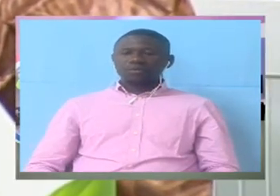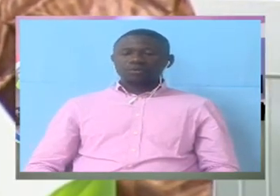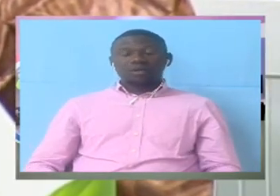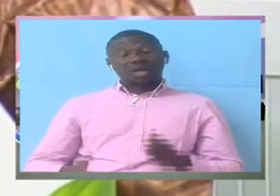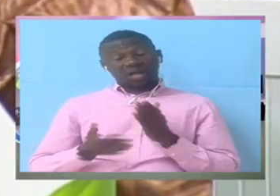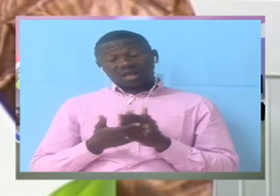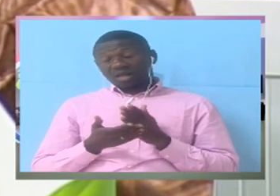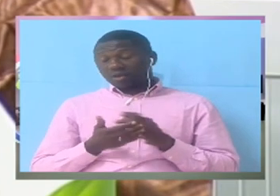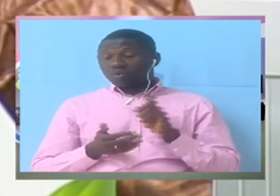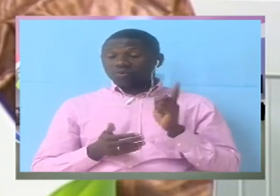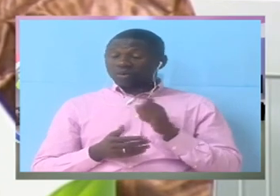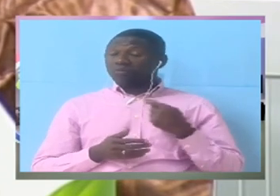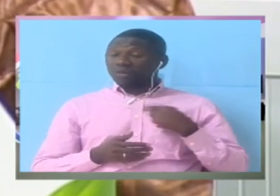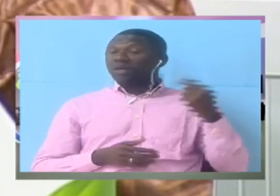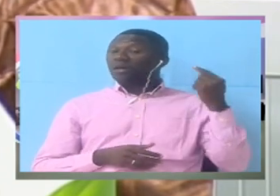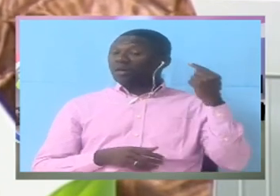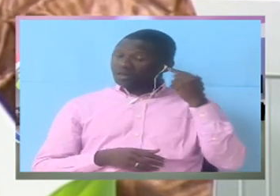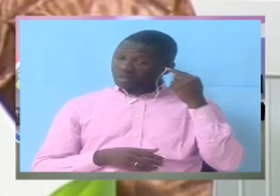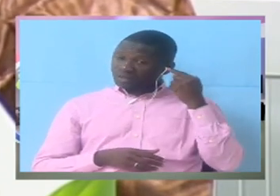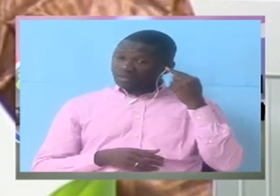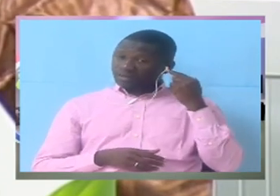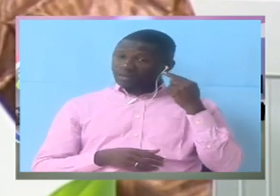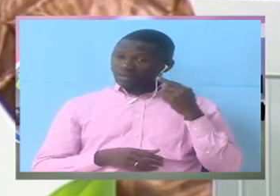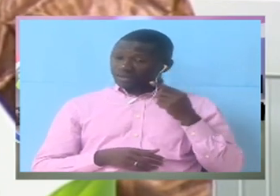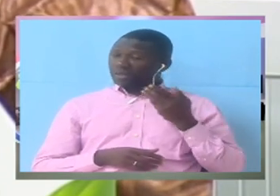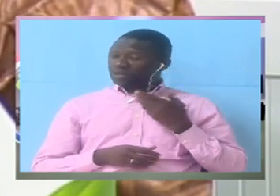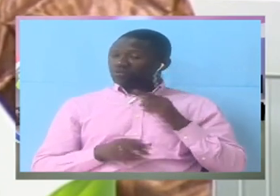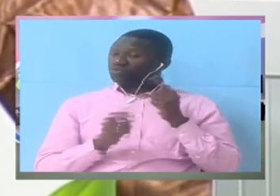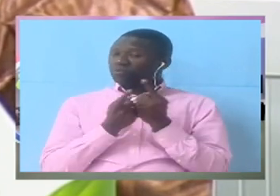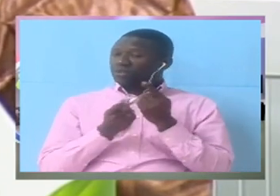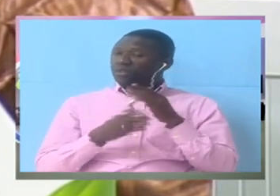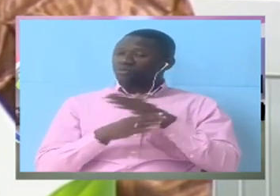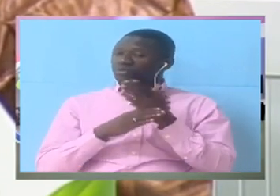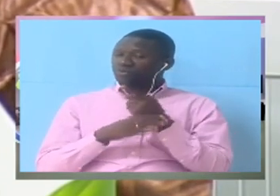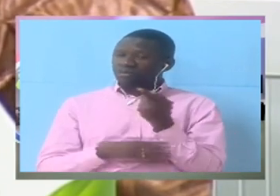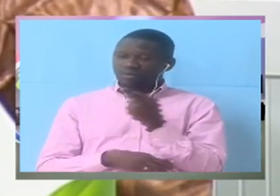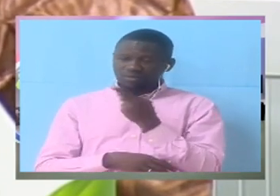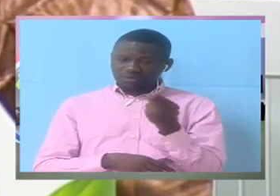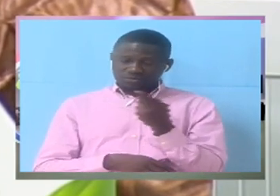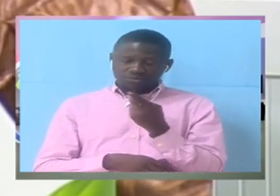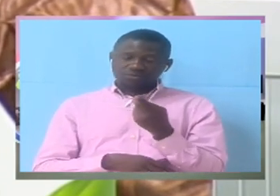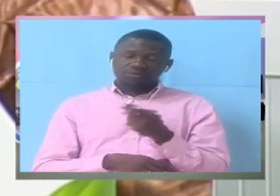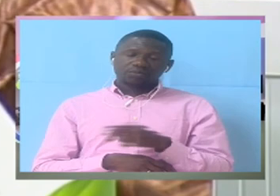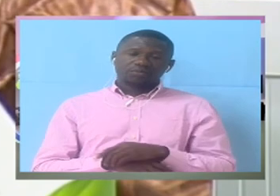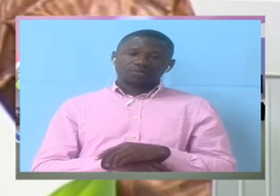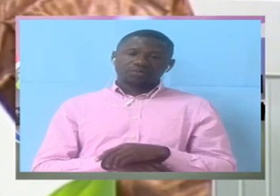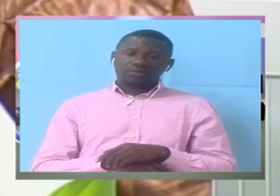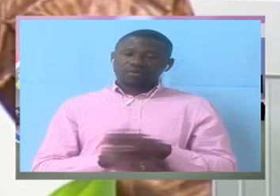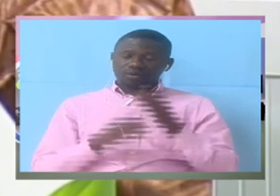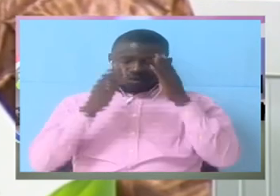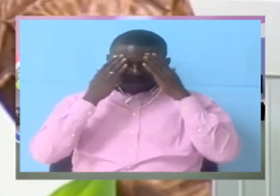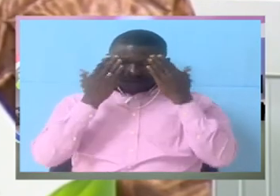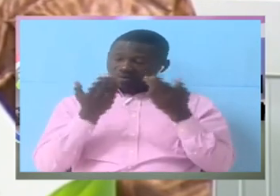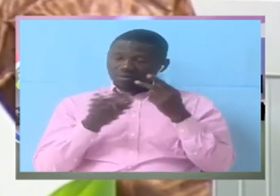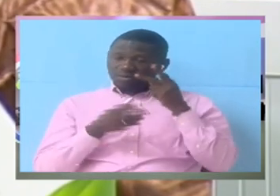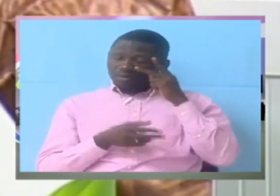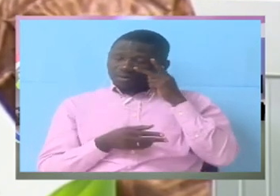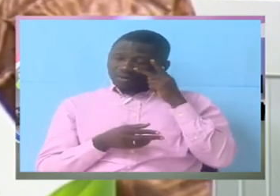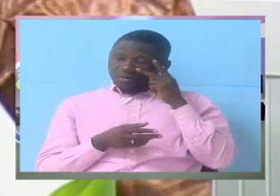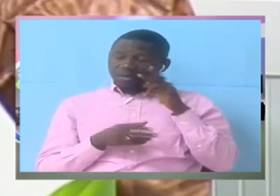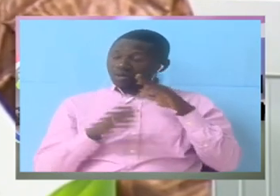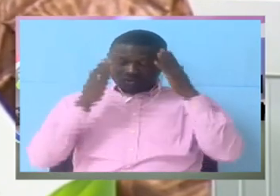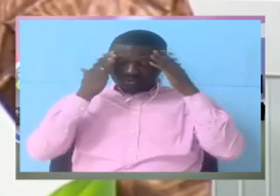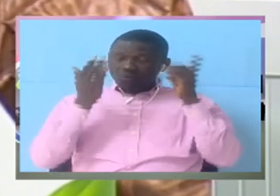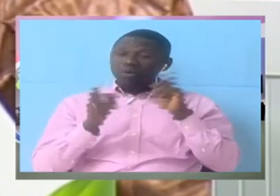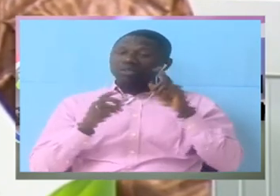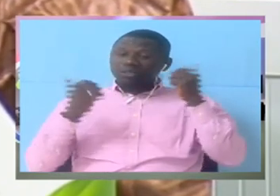Well, by what I heard, there's something between them. Mala kera sede yalla. Mala kera